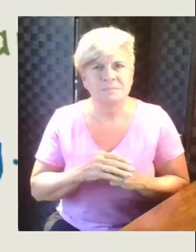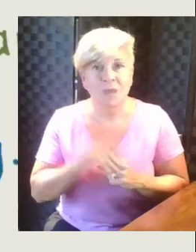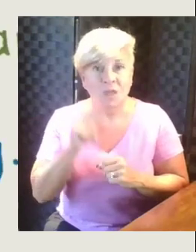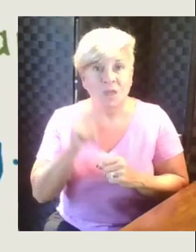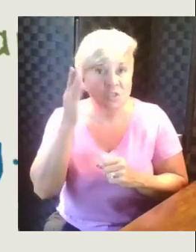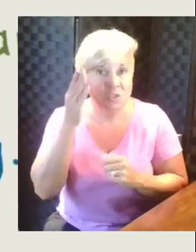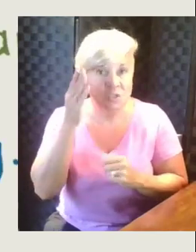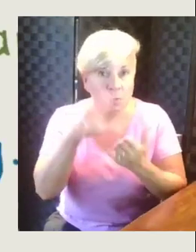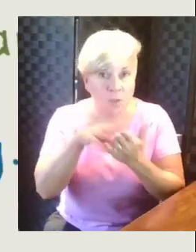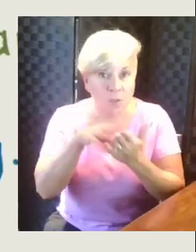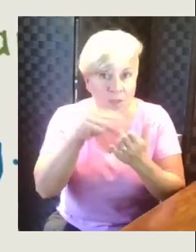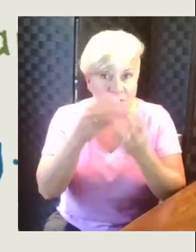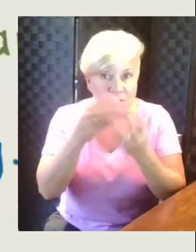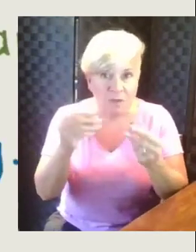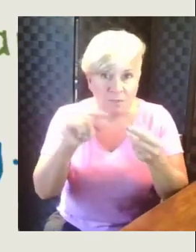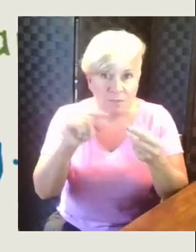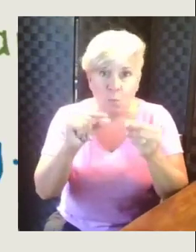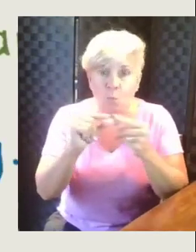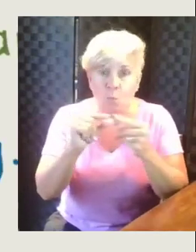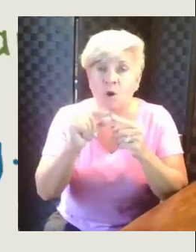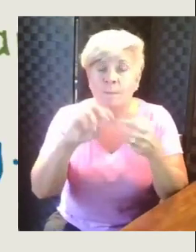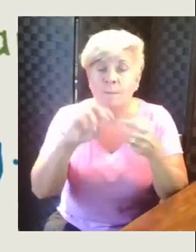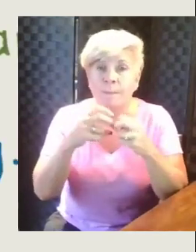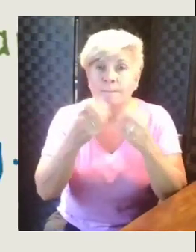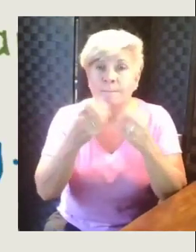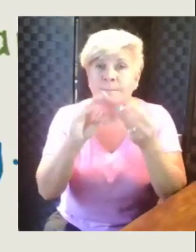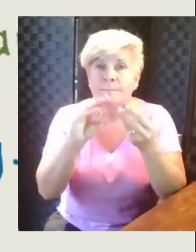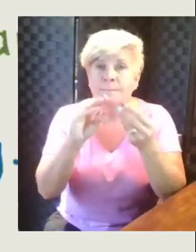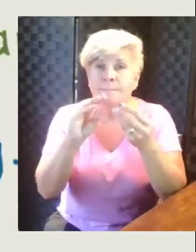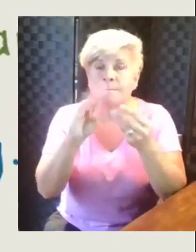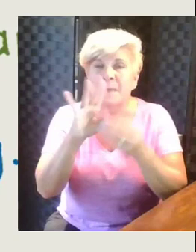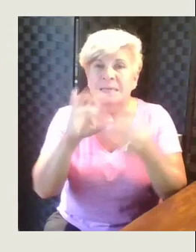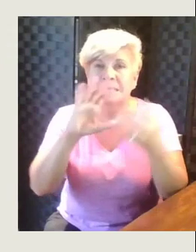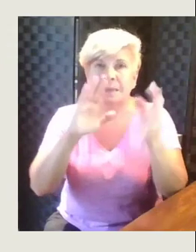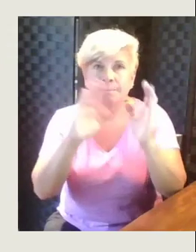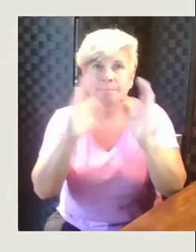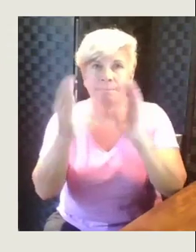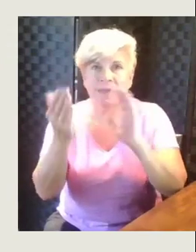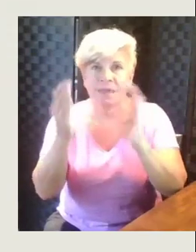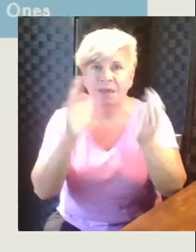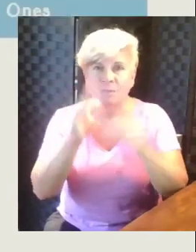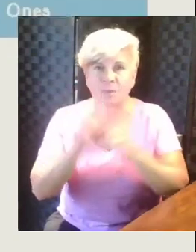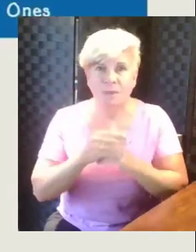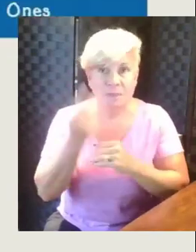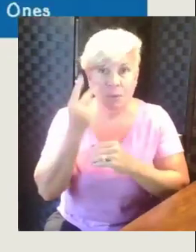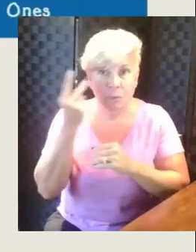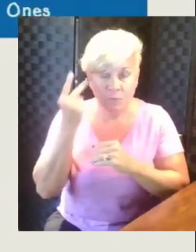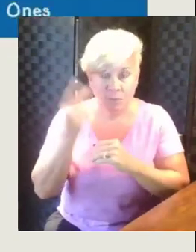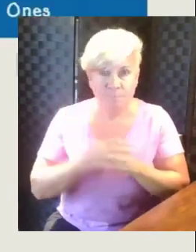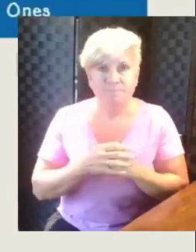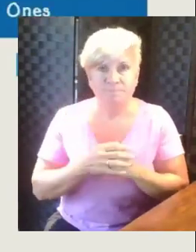In this lesson, you will learn how to solve word problems by comparing. Let's review.